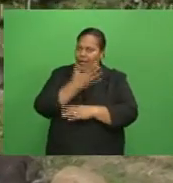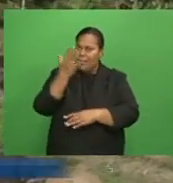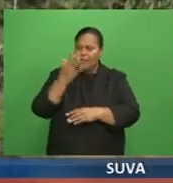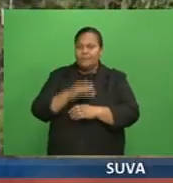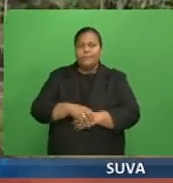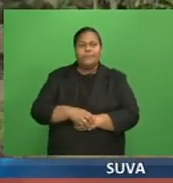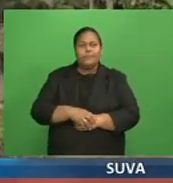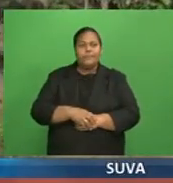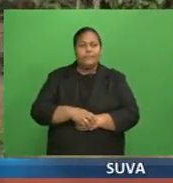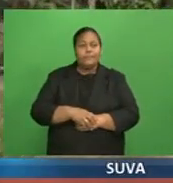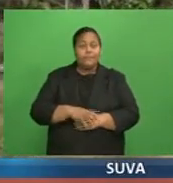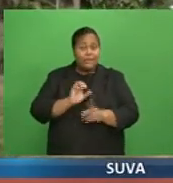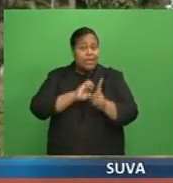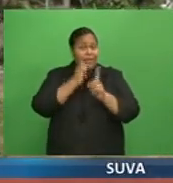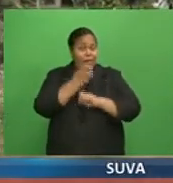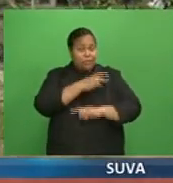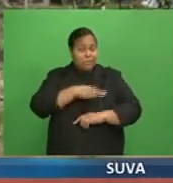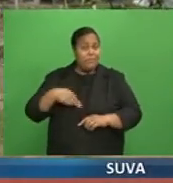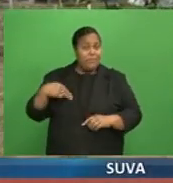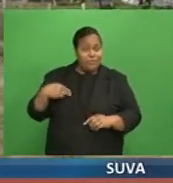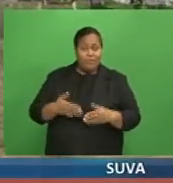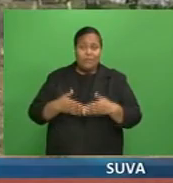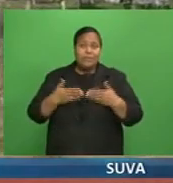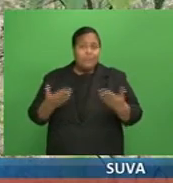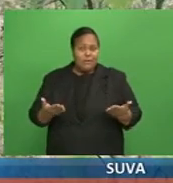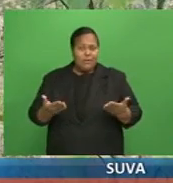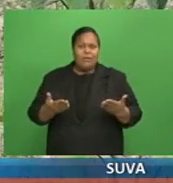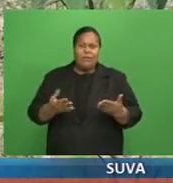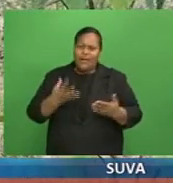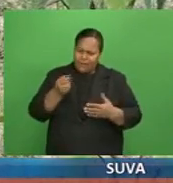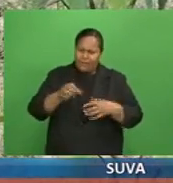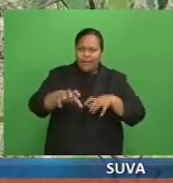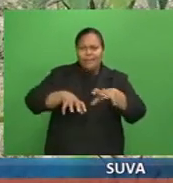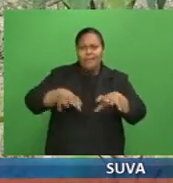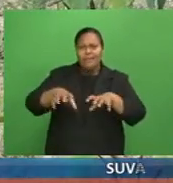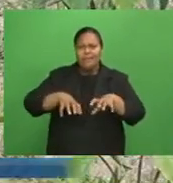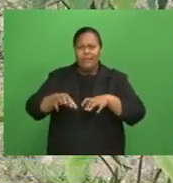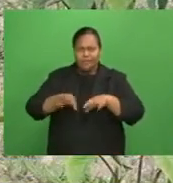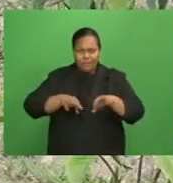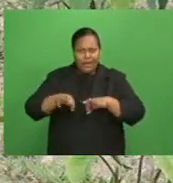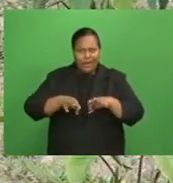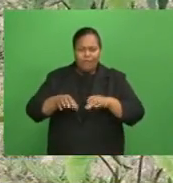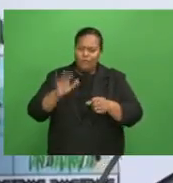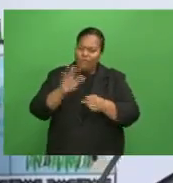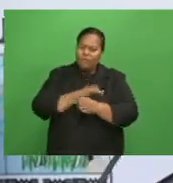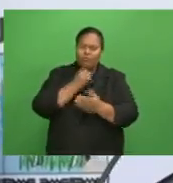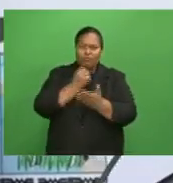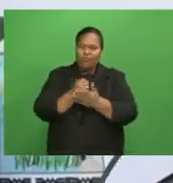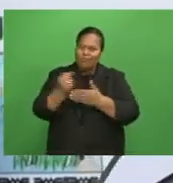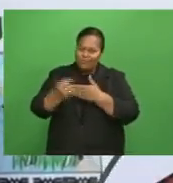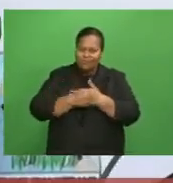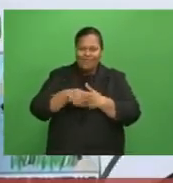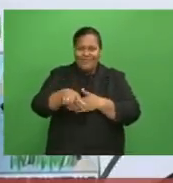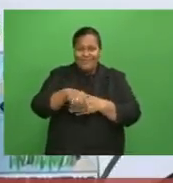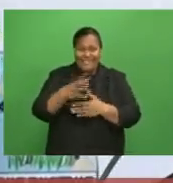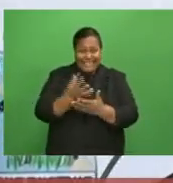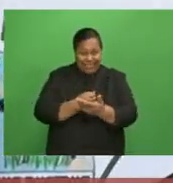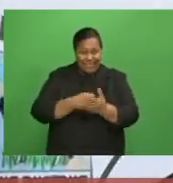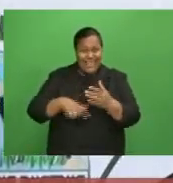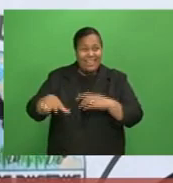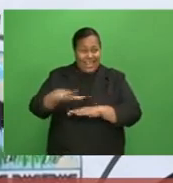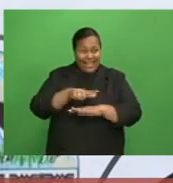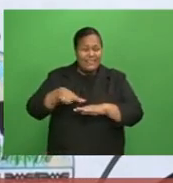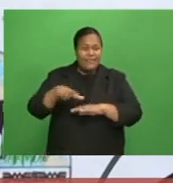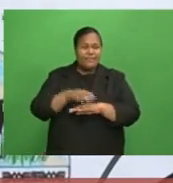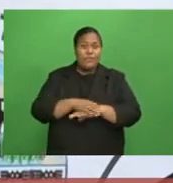The Environment Ministry is undertaking a number of activities to ensure sustainable land management. Under these two strategic